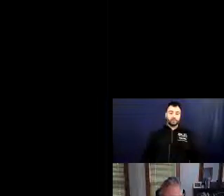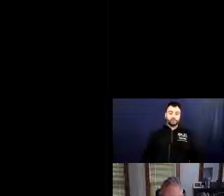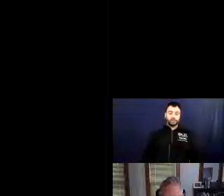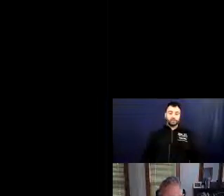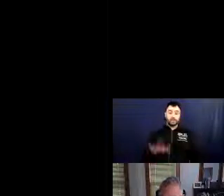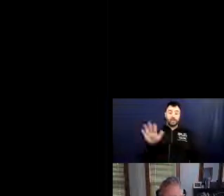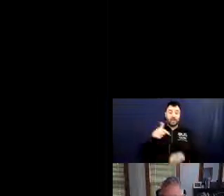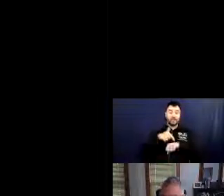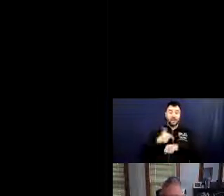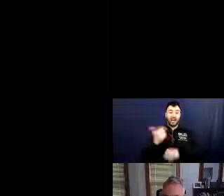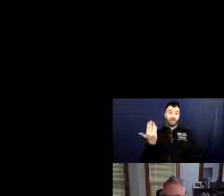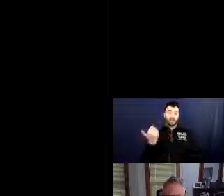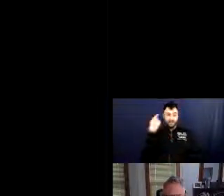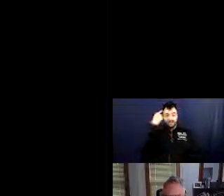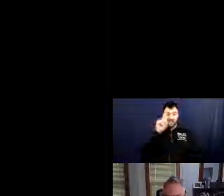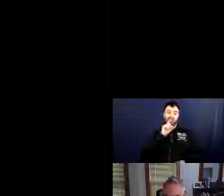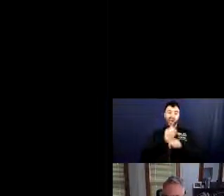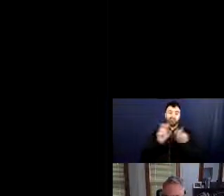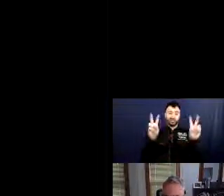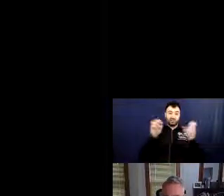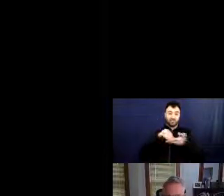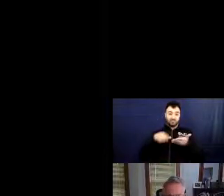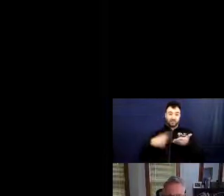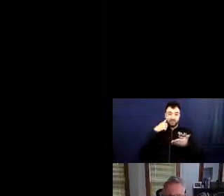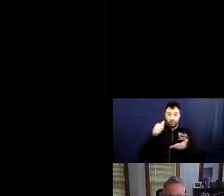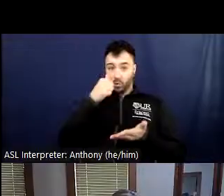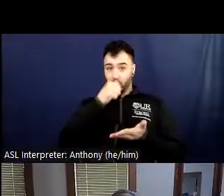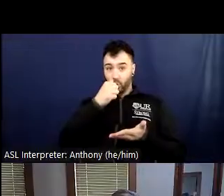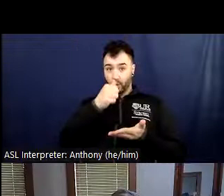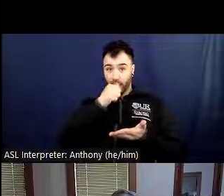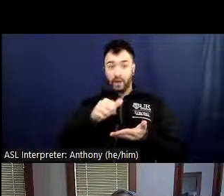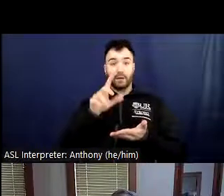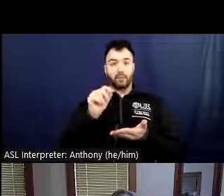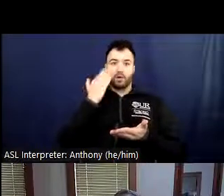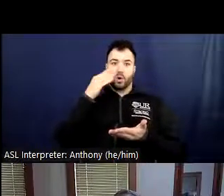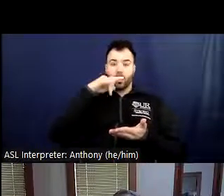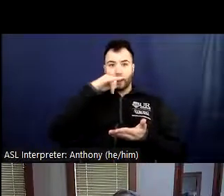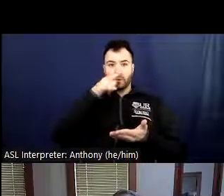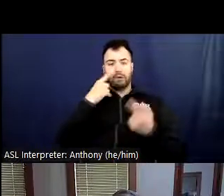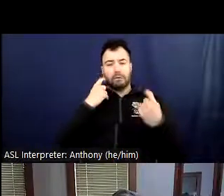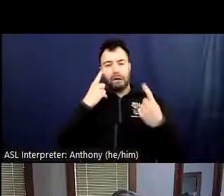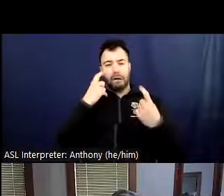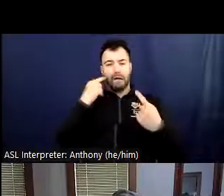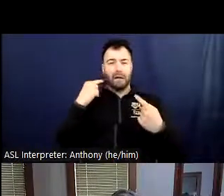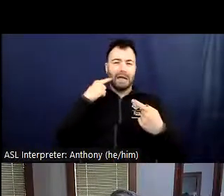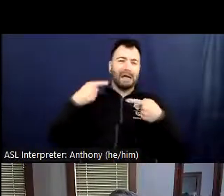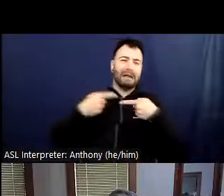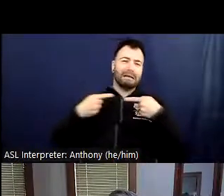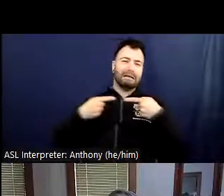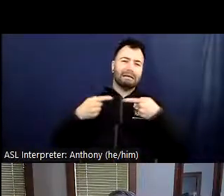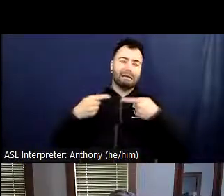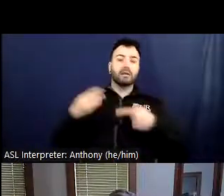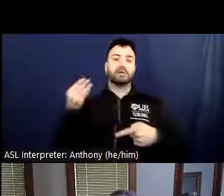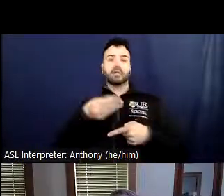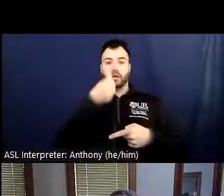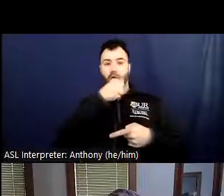the child, then probably was well worth it for adults to keep them quiet. It did other things too, but that's not